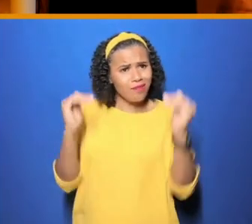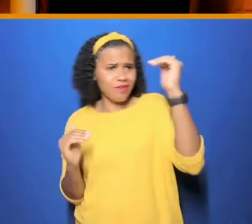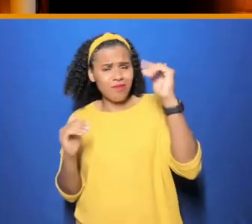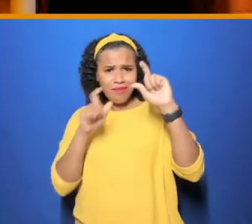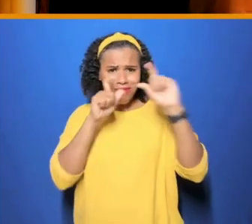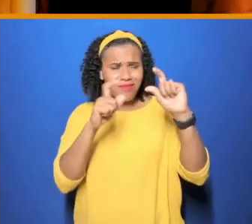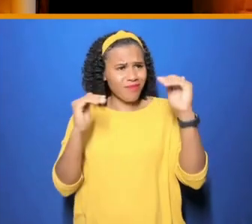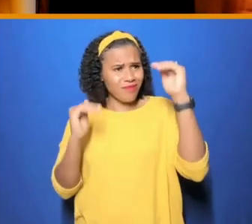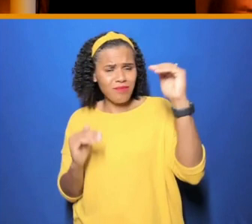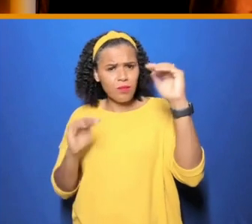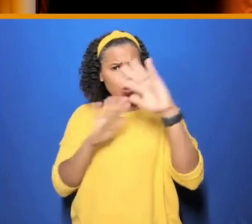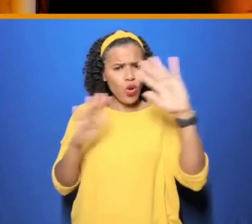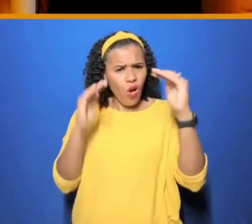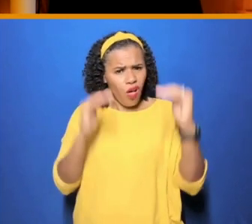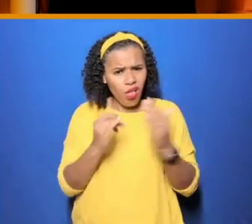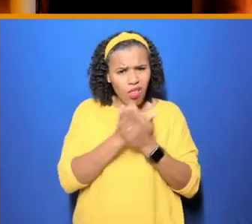that